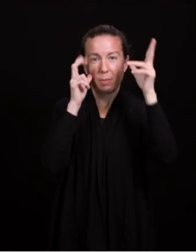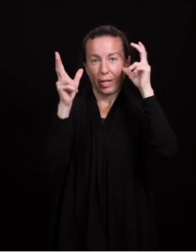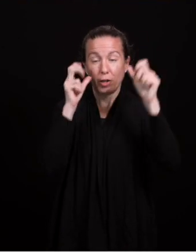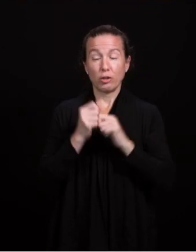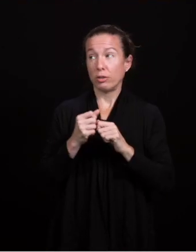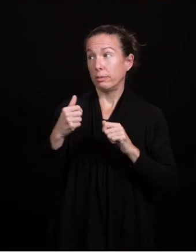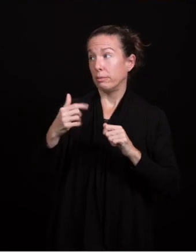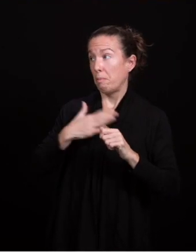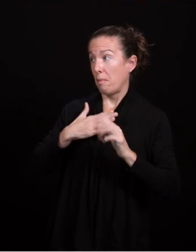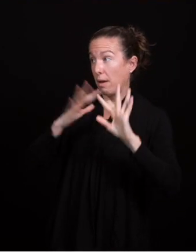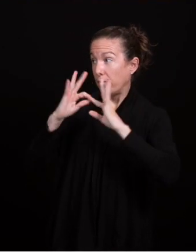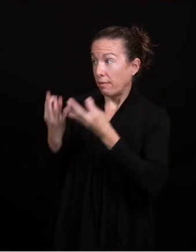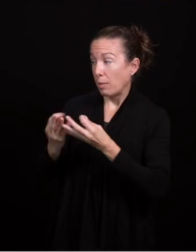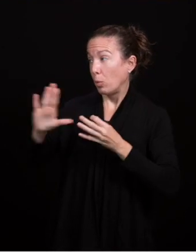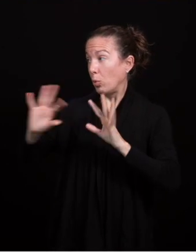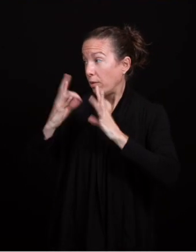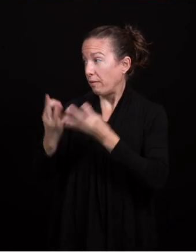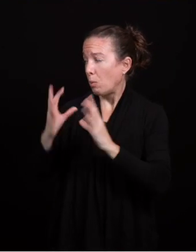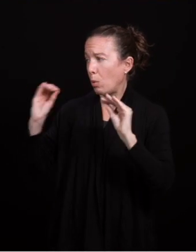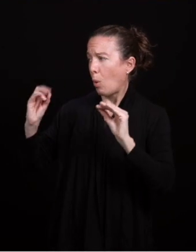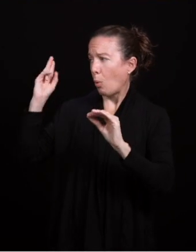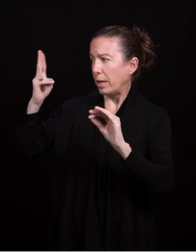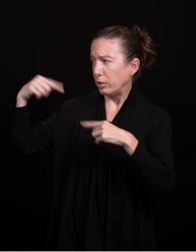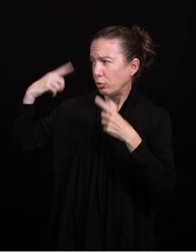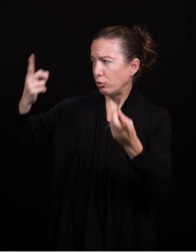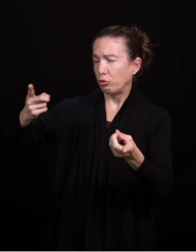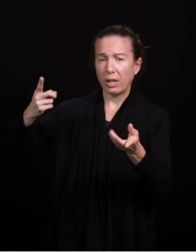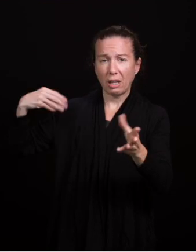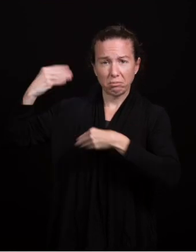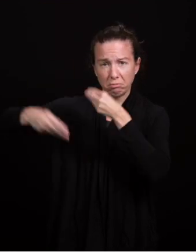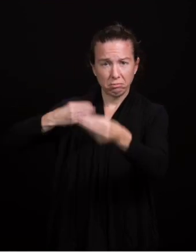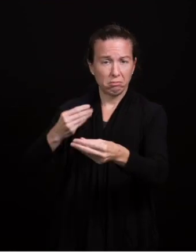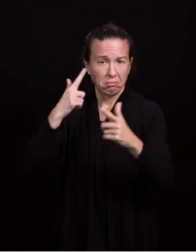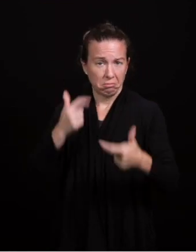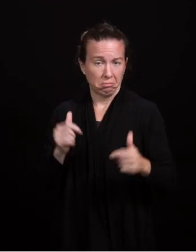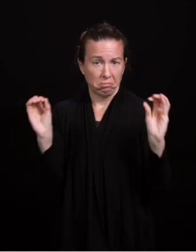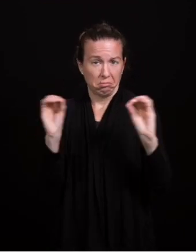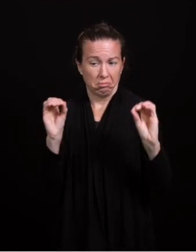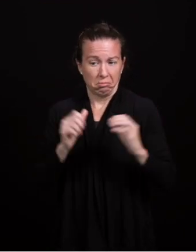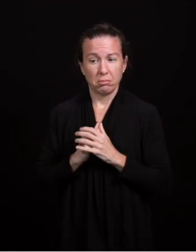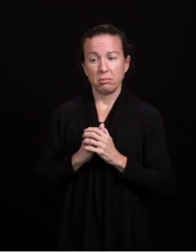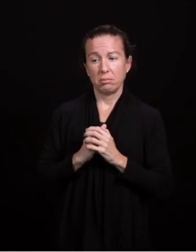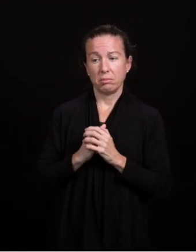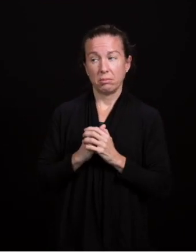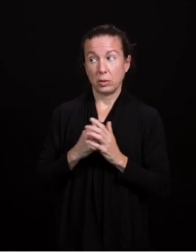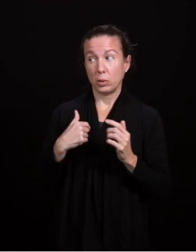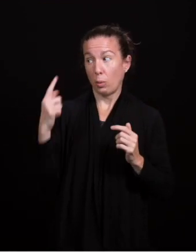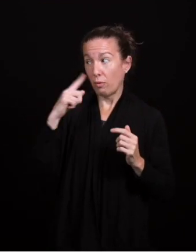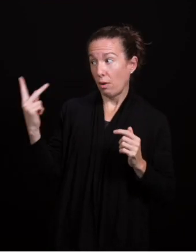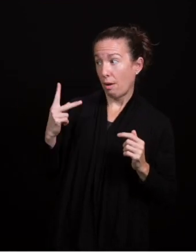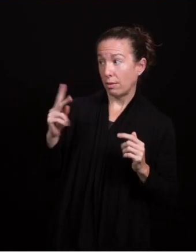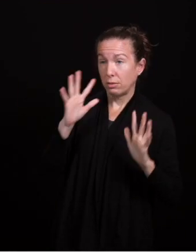any history of hearing loss in the family, so it was a shock to